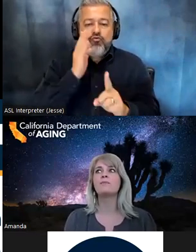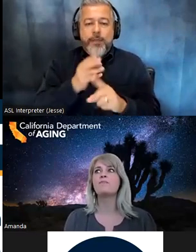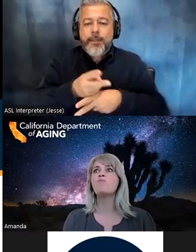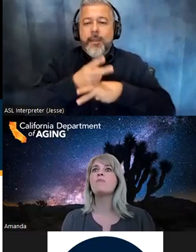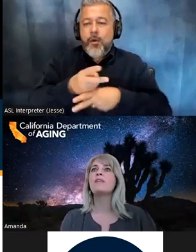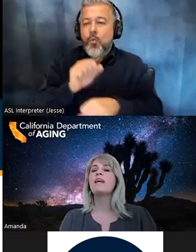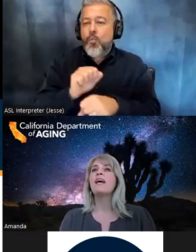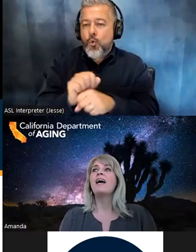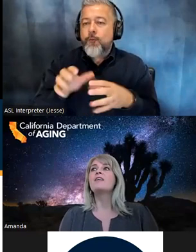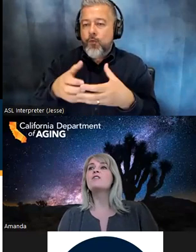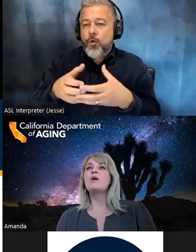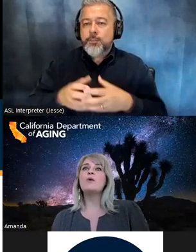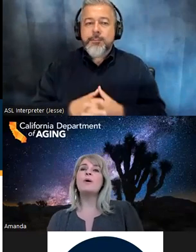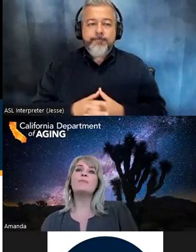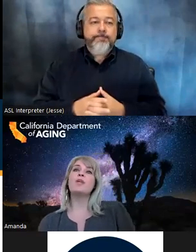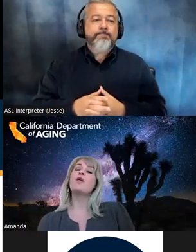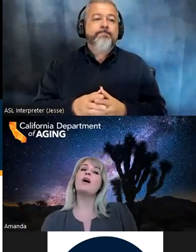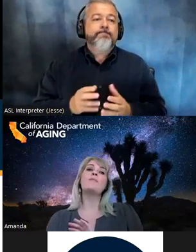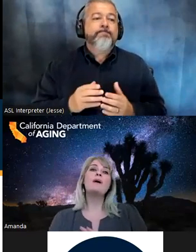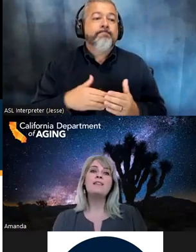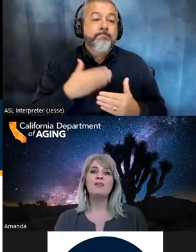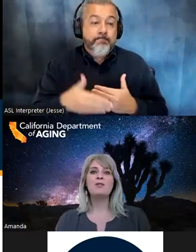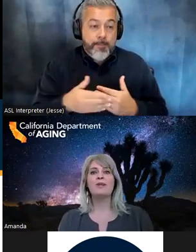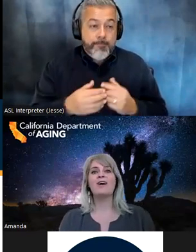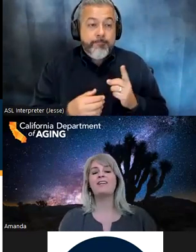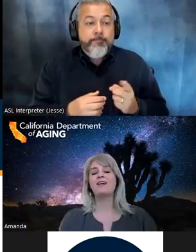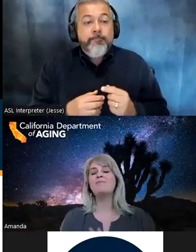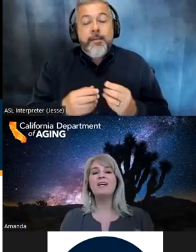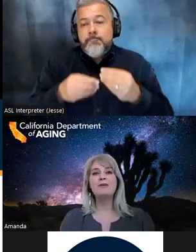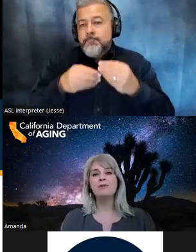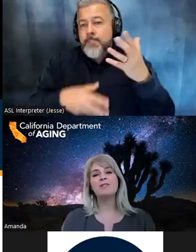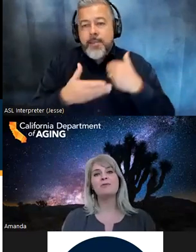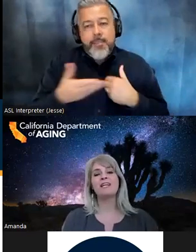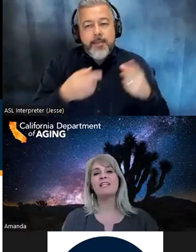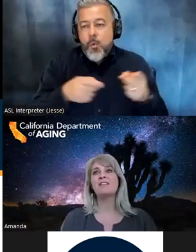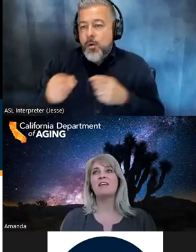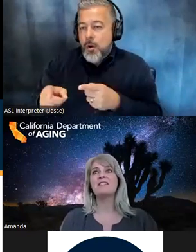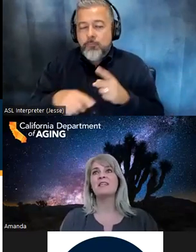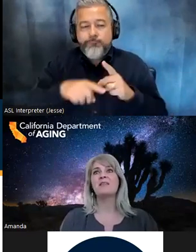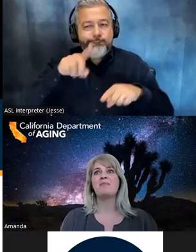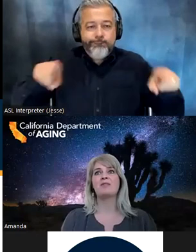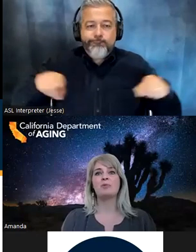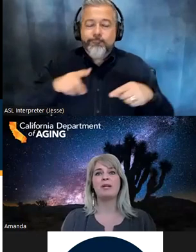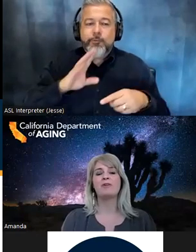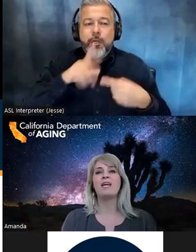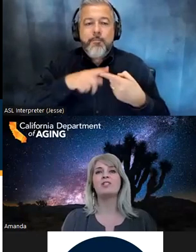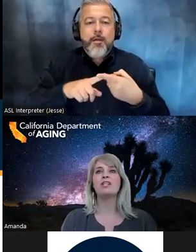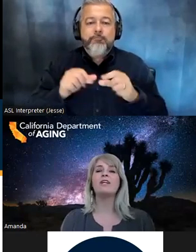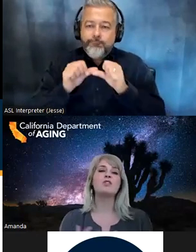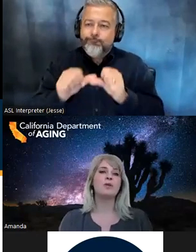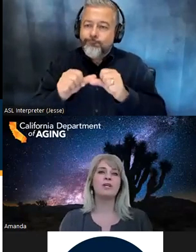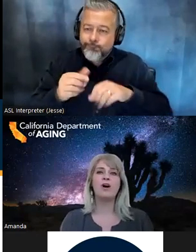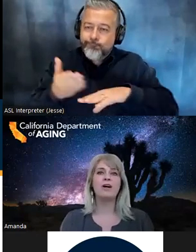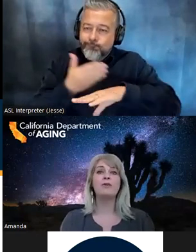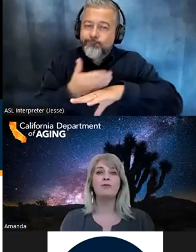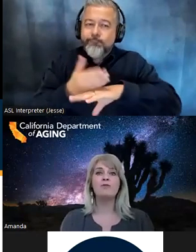please. So many things going on many fronts related to advancing the master plan for aging. I